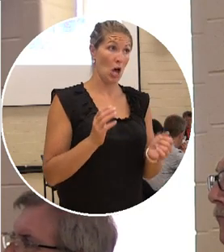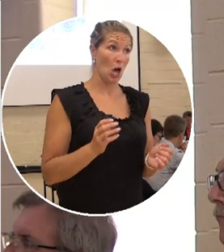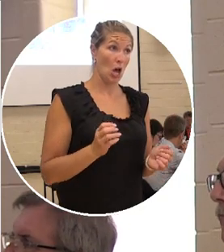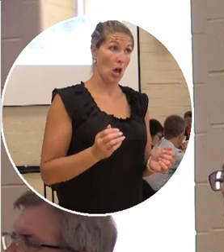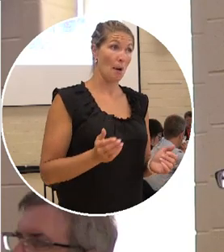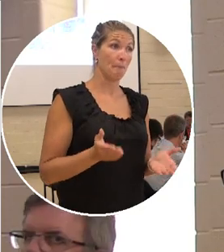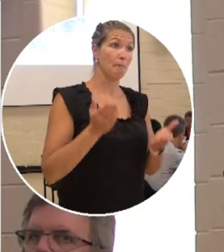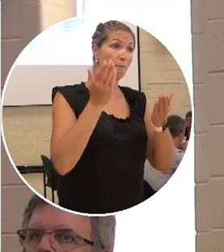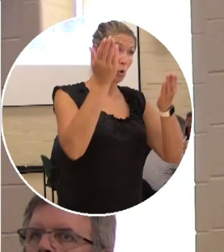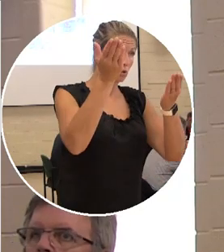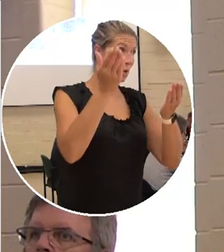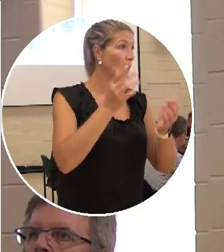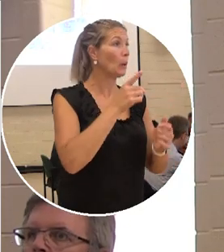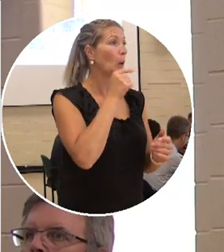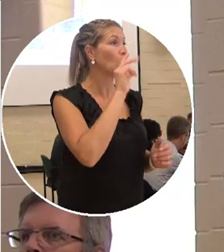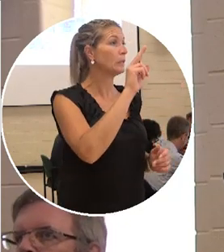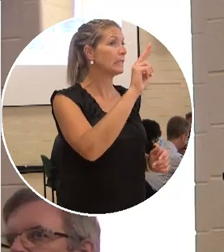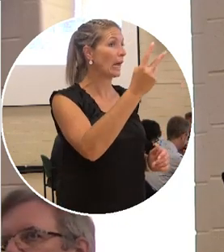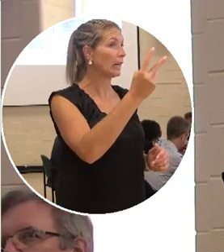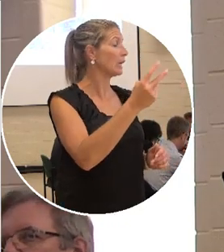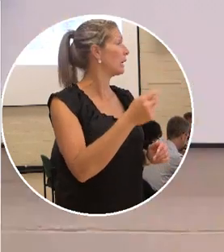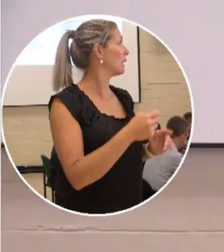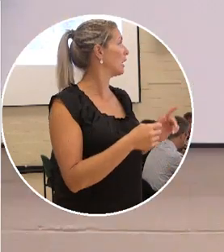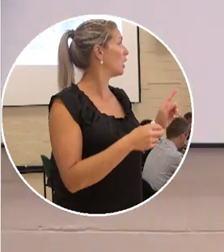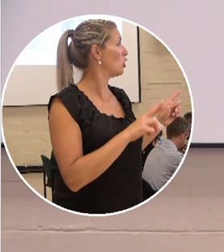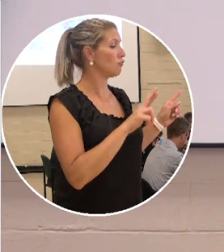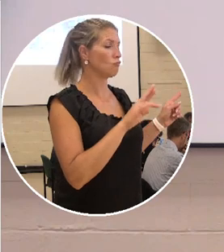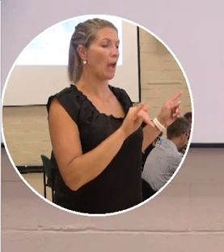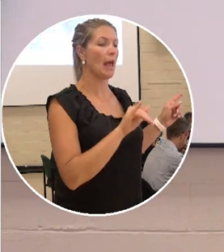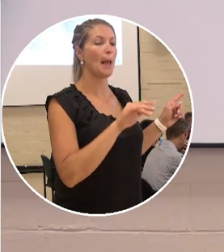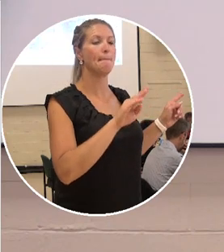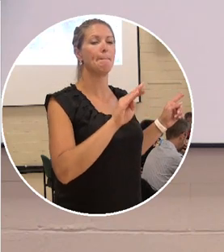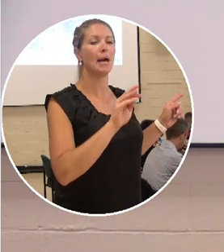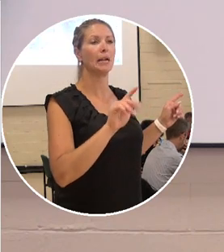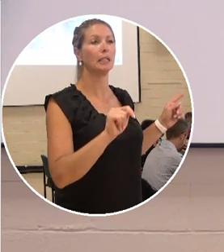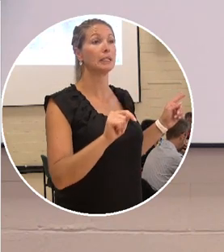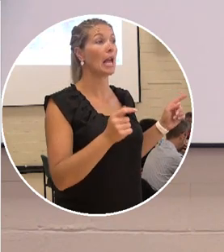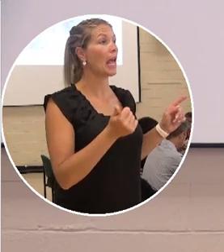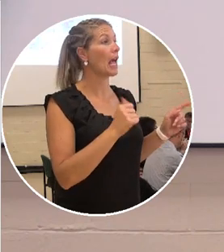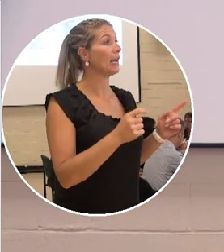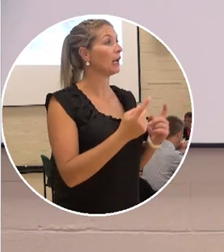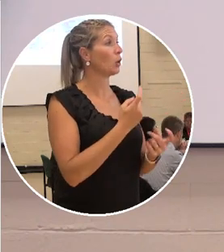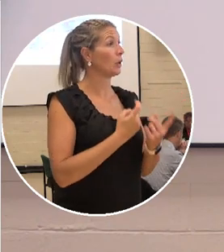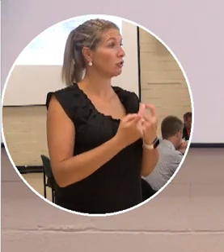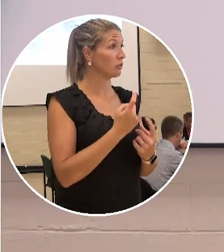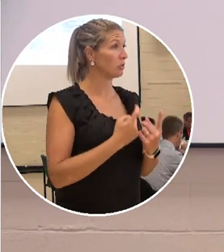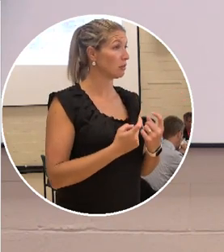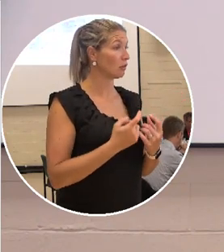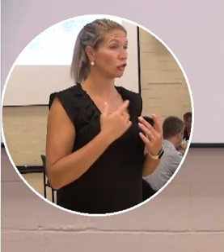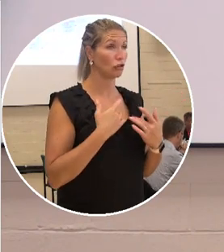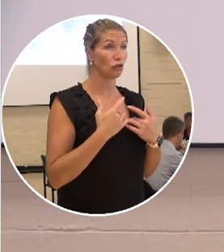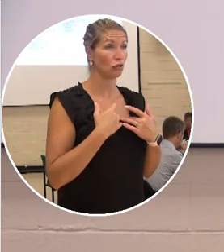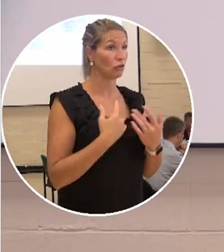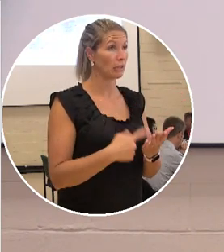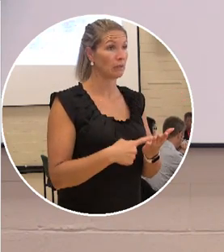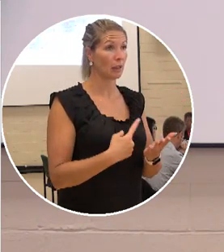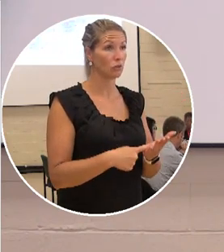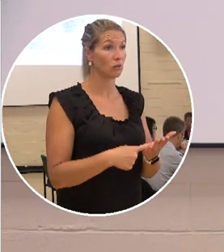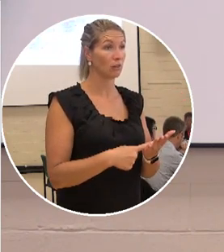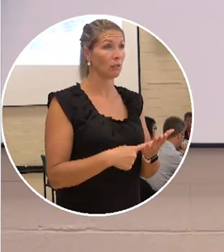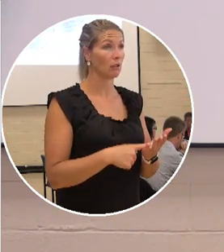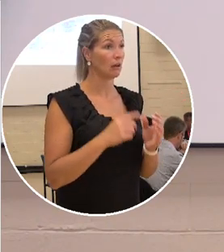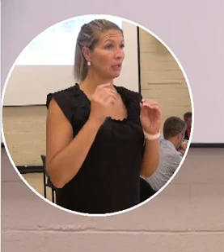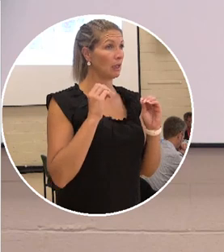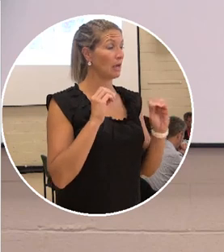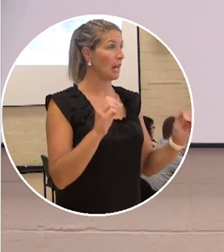Do I hear a second of the motion? Seconded by Ray Bennett. Any questions or discussion? Hearing none,